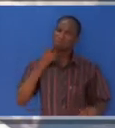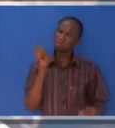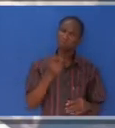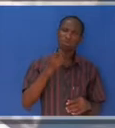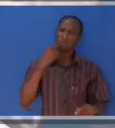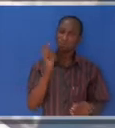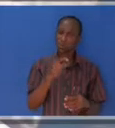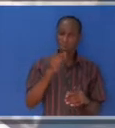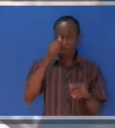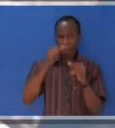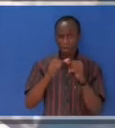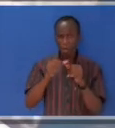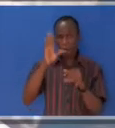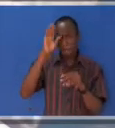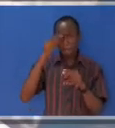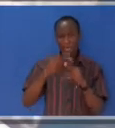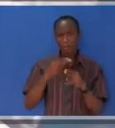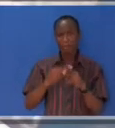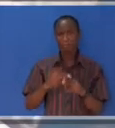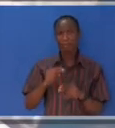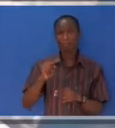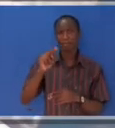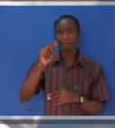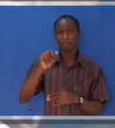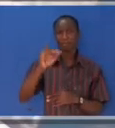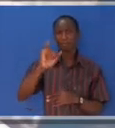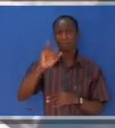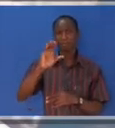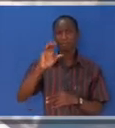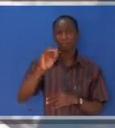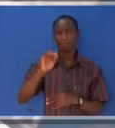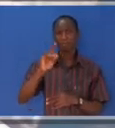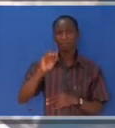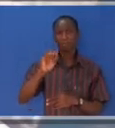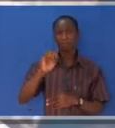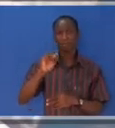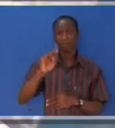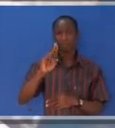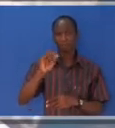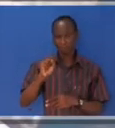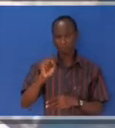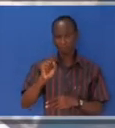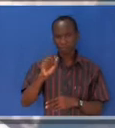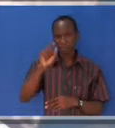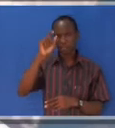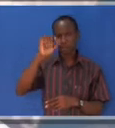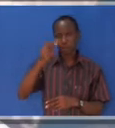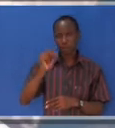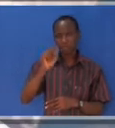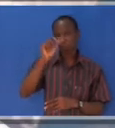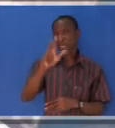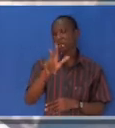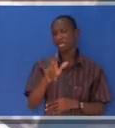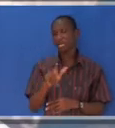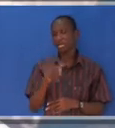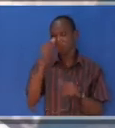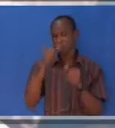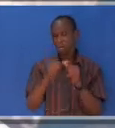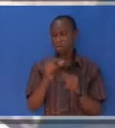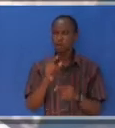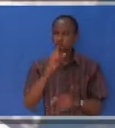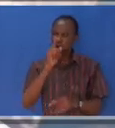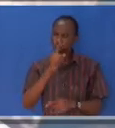Nicodemus mra okwesira no e woni fie wo Yohane asempeti miensa chichemu miensa ani chichemu num okache se nokra